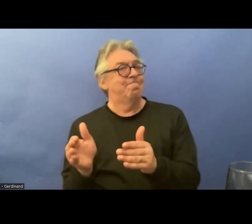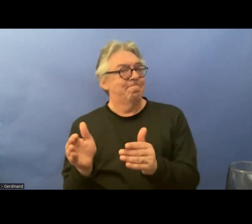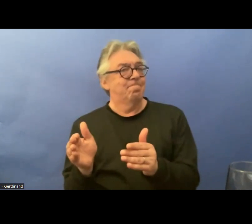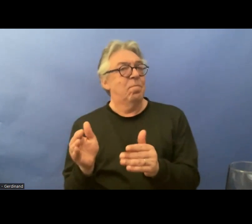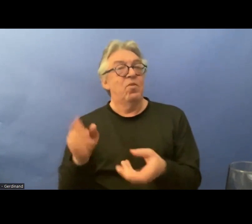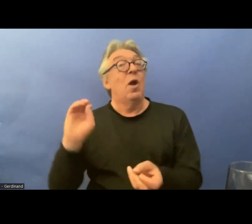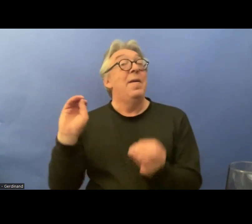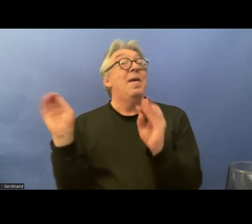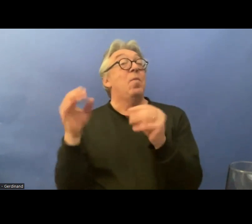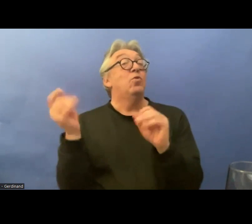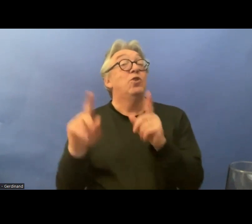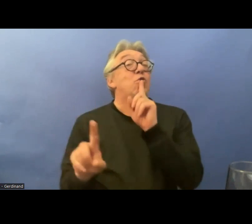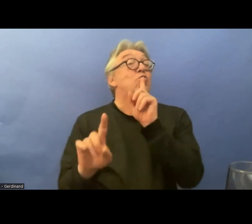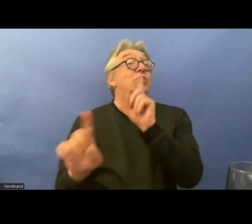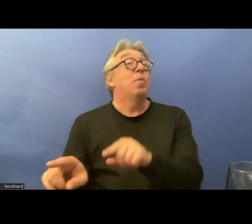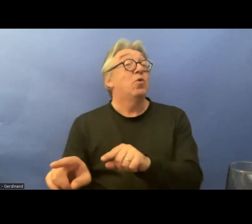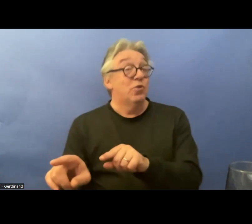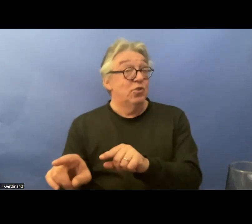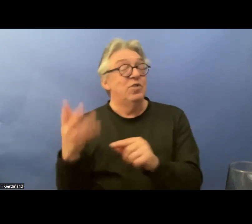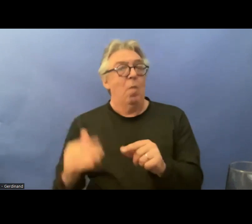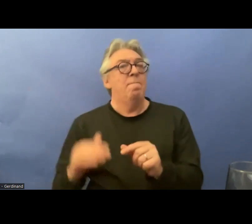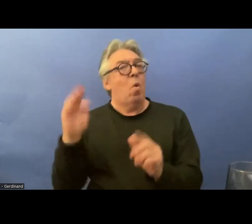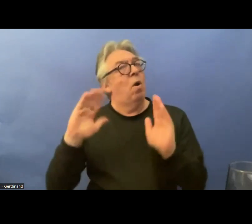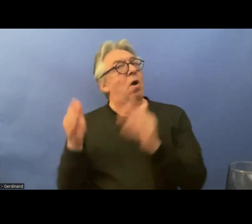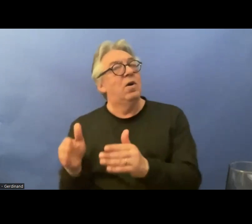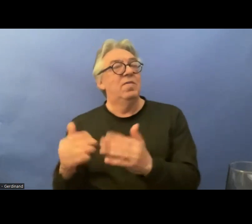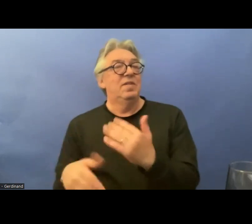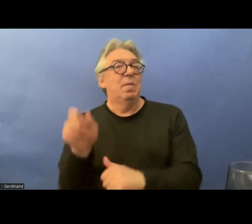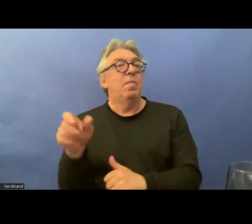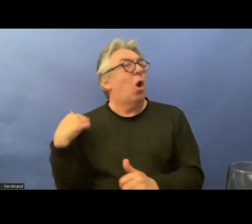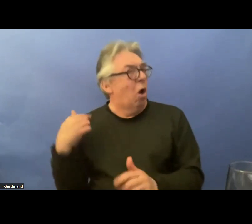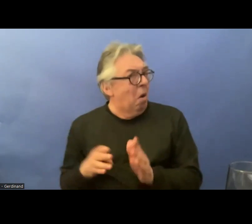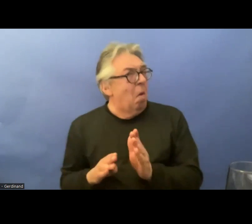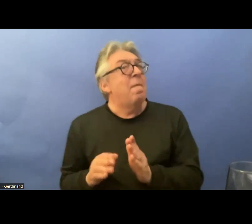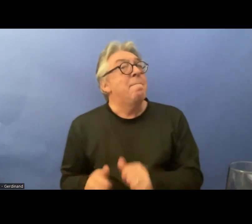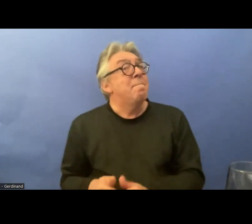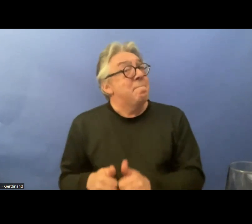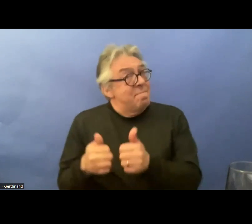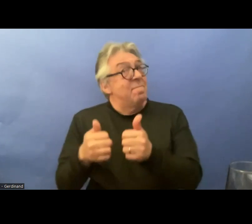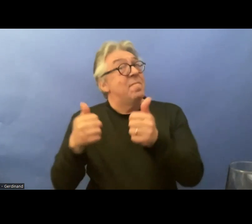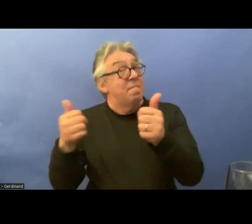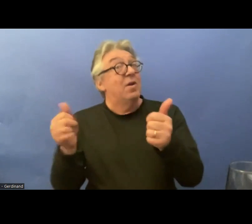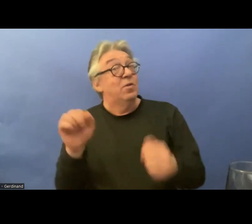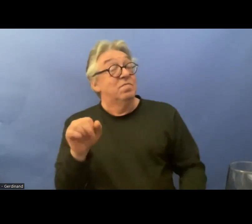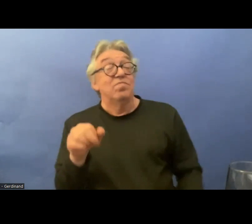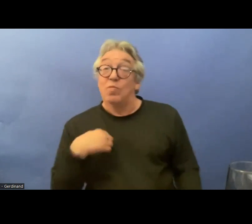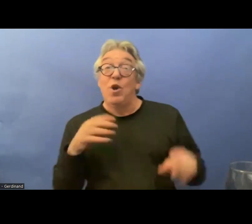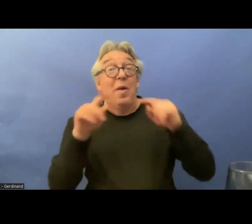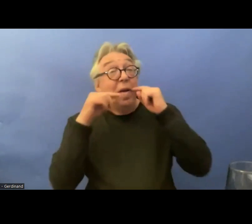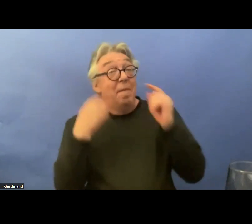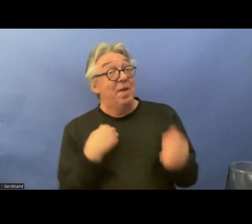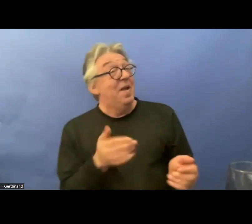this is welcome, and there's been good progress over the years. And again, I was very happy, of course, to hear from my